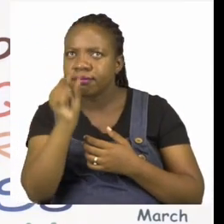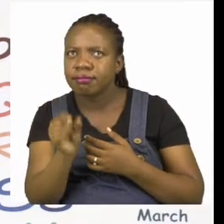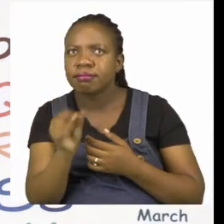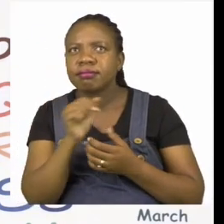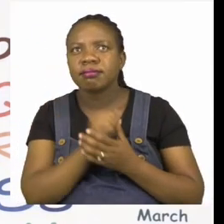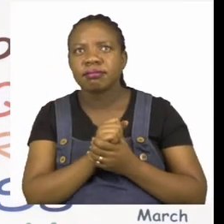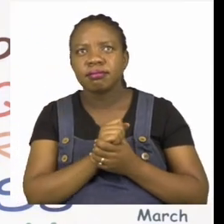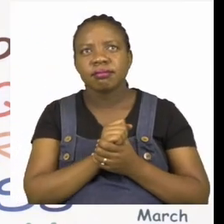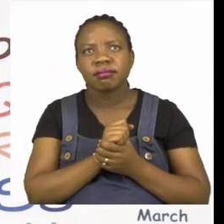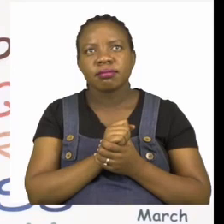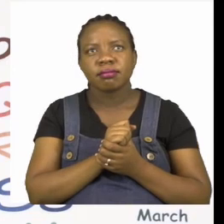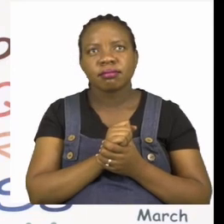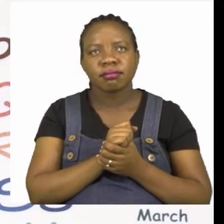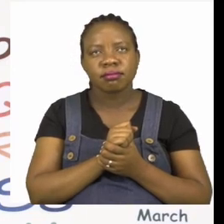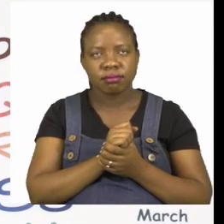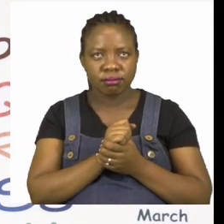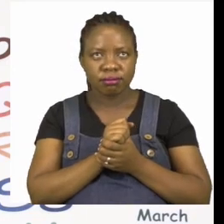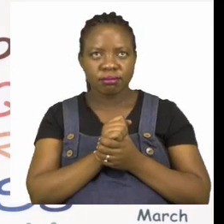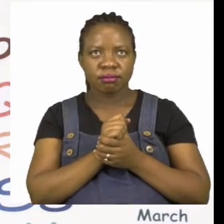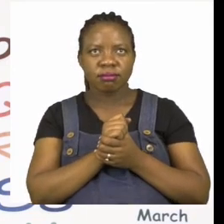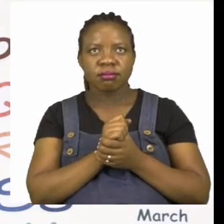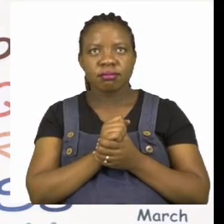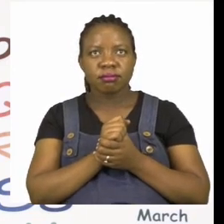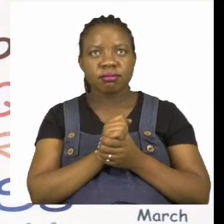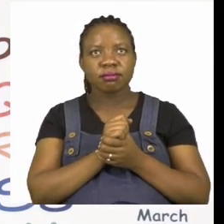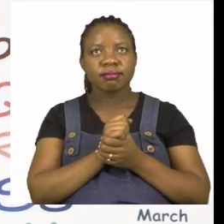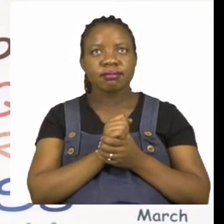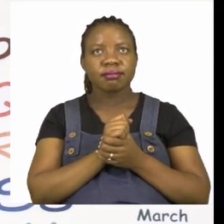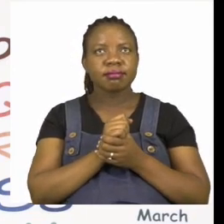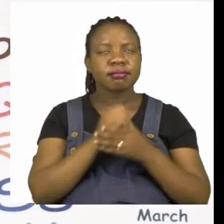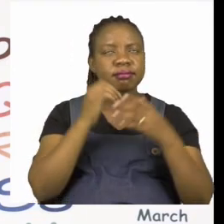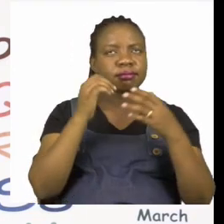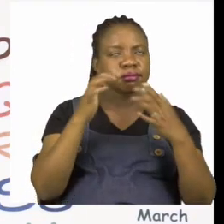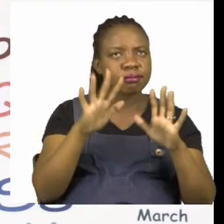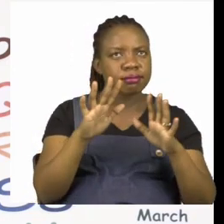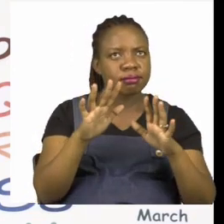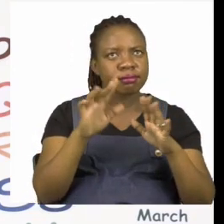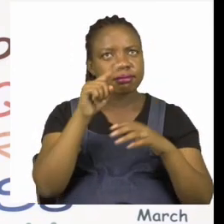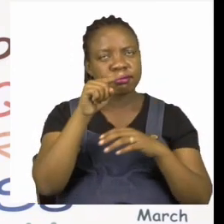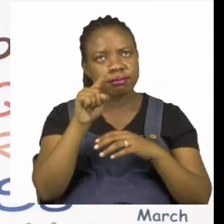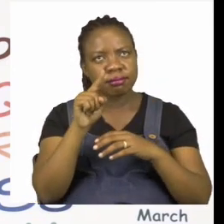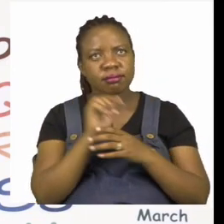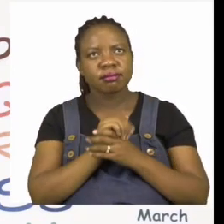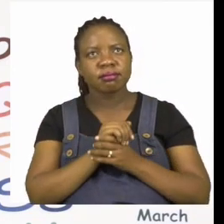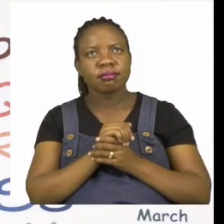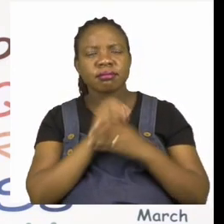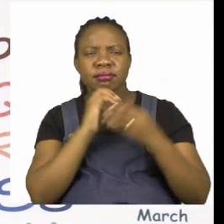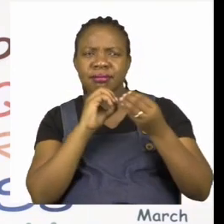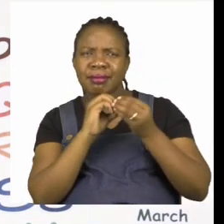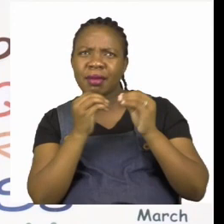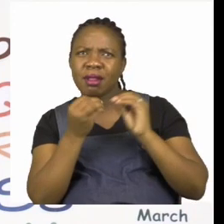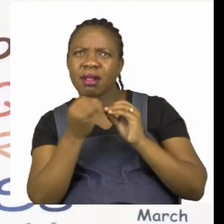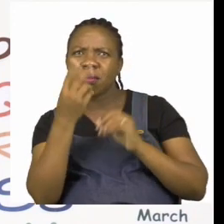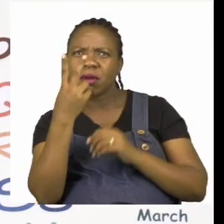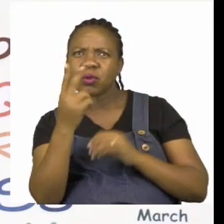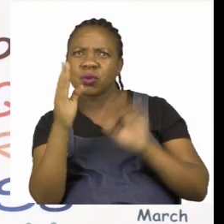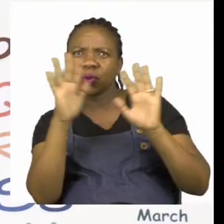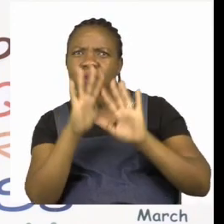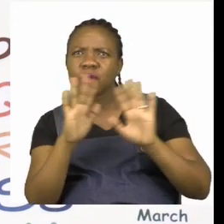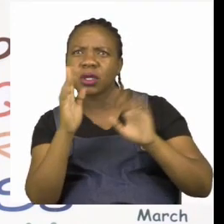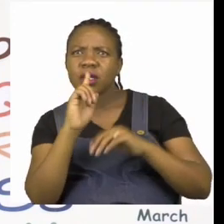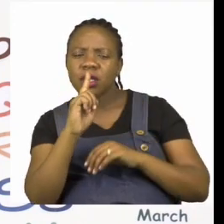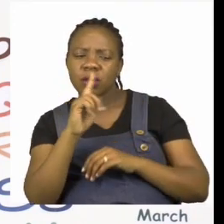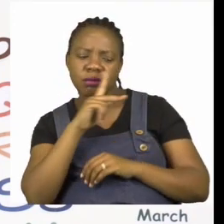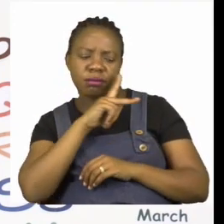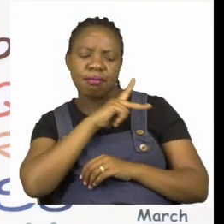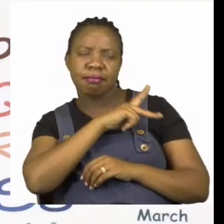so that you don't use them or try and find them again. The next one we have is purple. So look for the